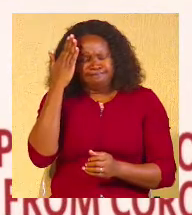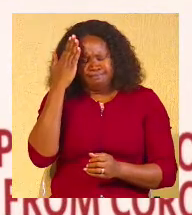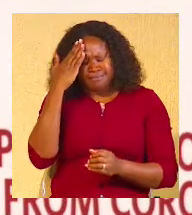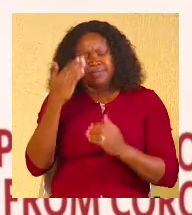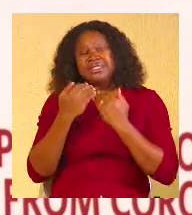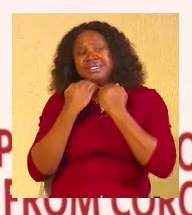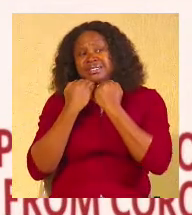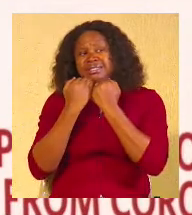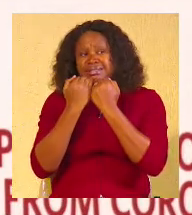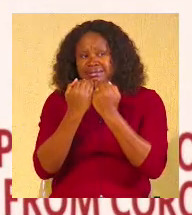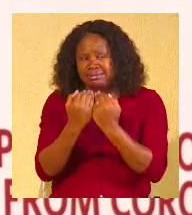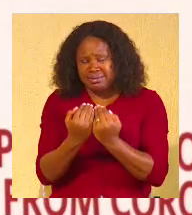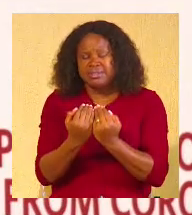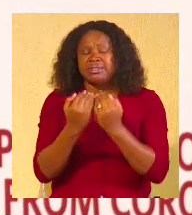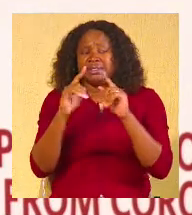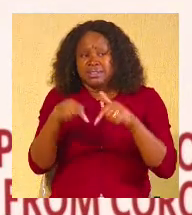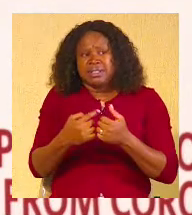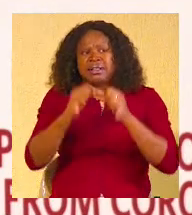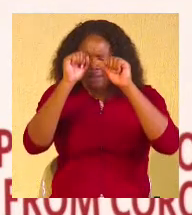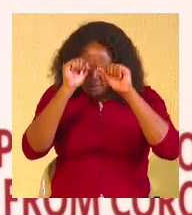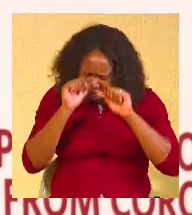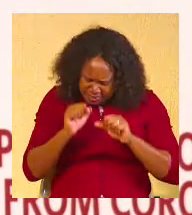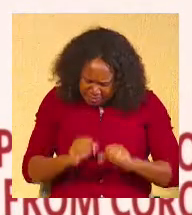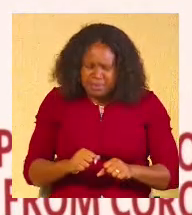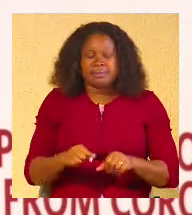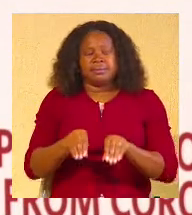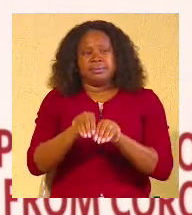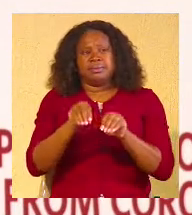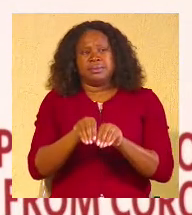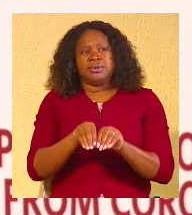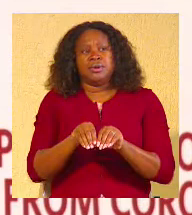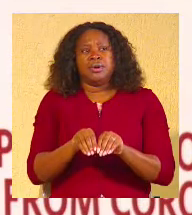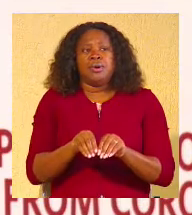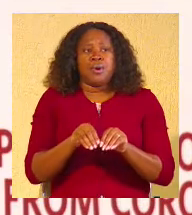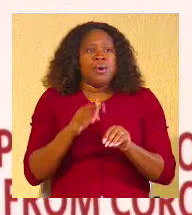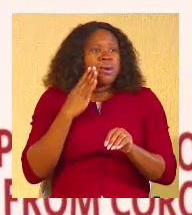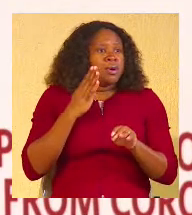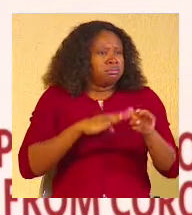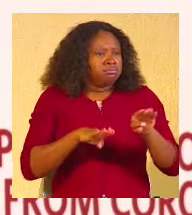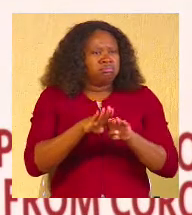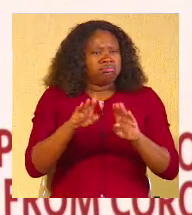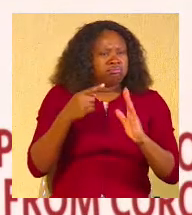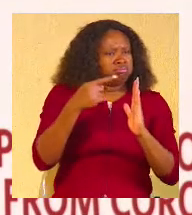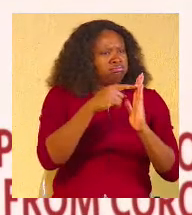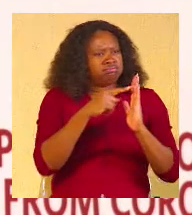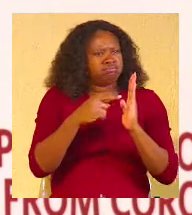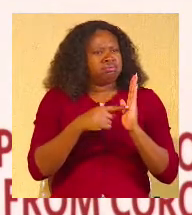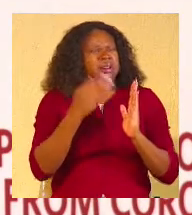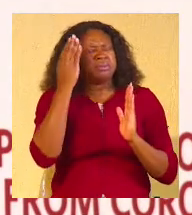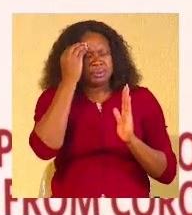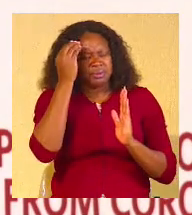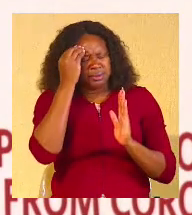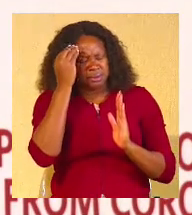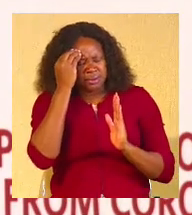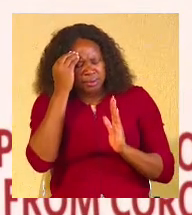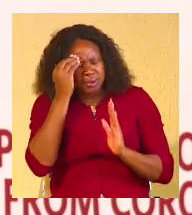important elements that need to be taken into consideration. These are, amongst others,